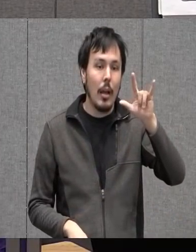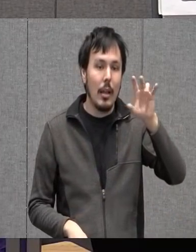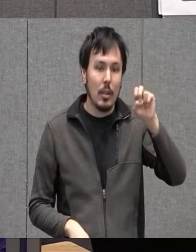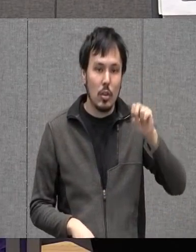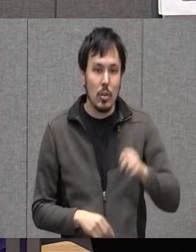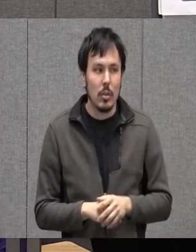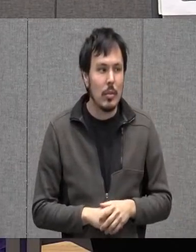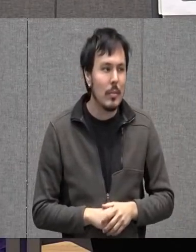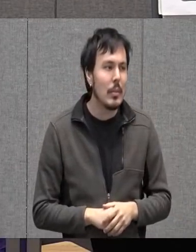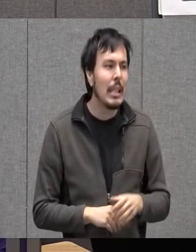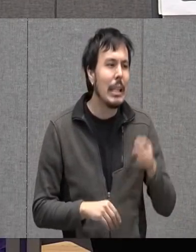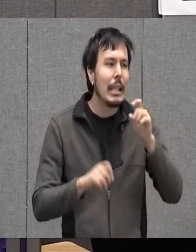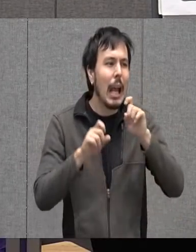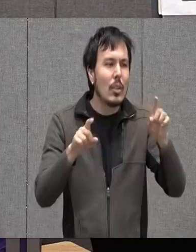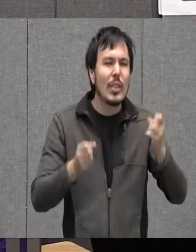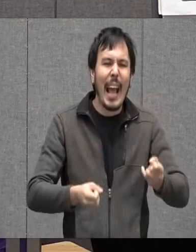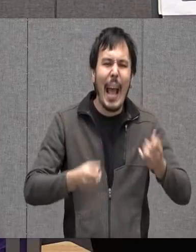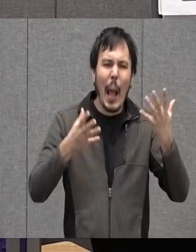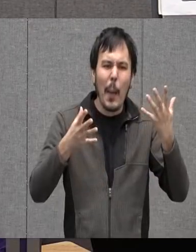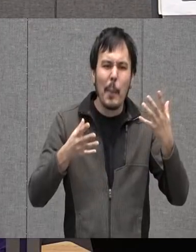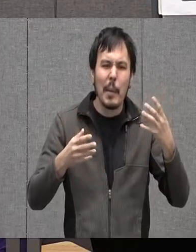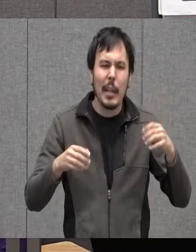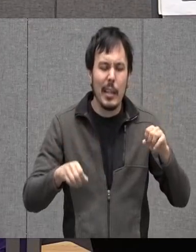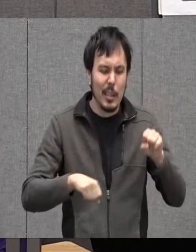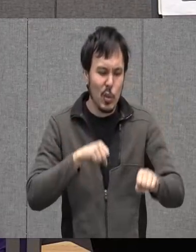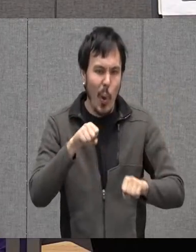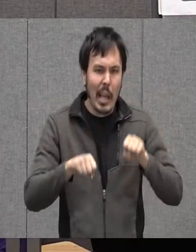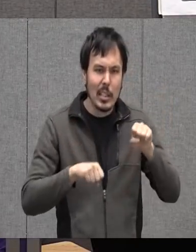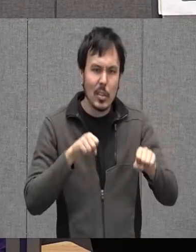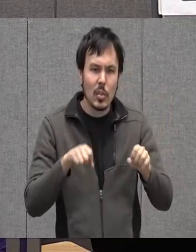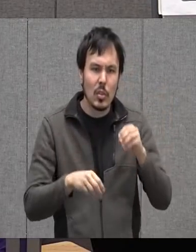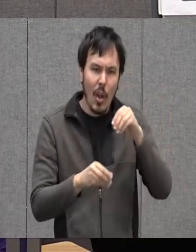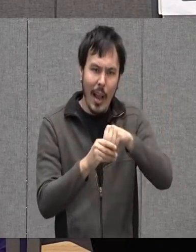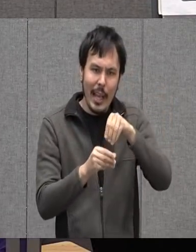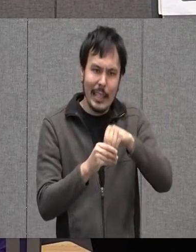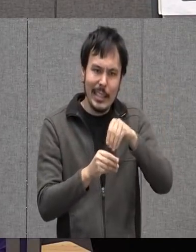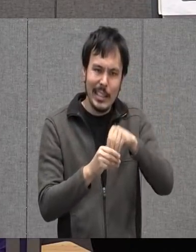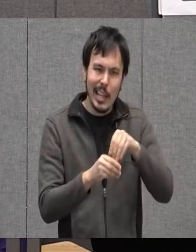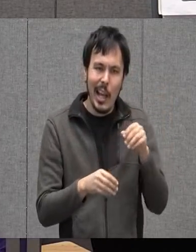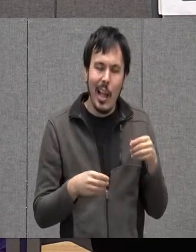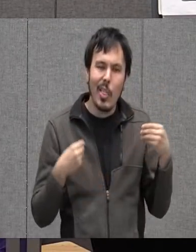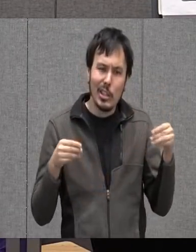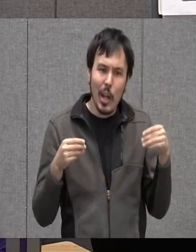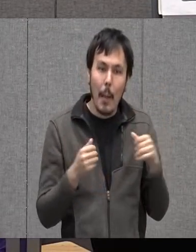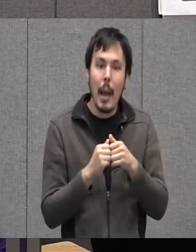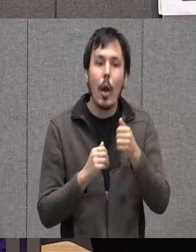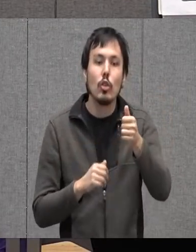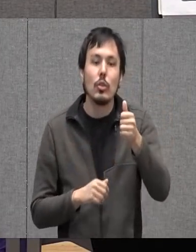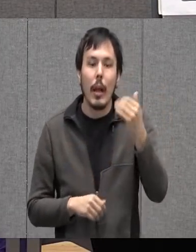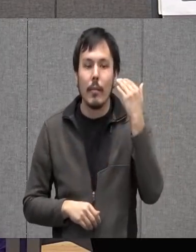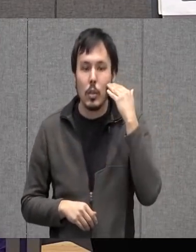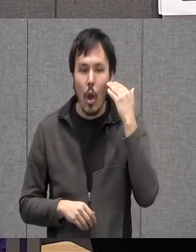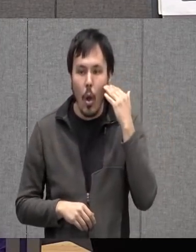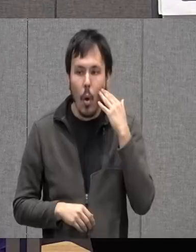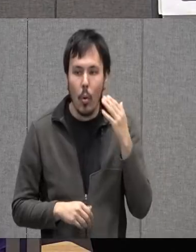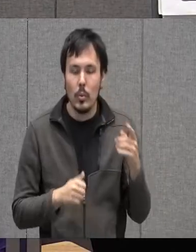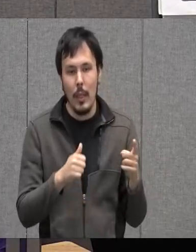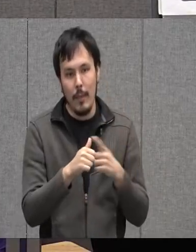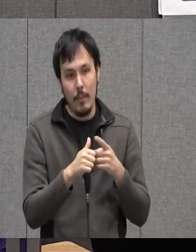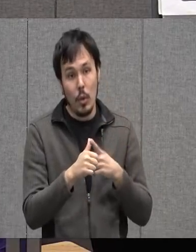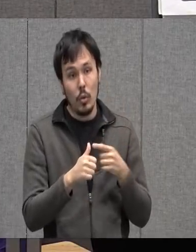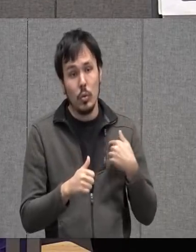are there in the shop? And then explain how you knew. So the first thing we do is we do our